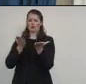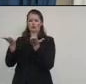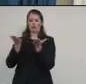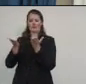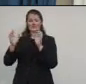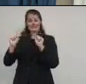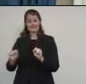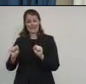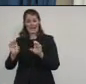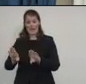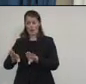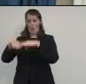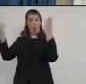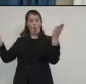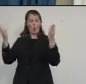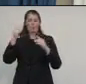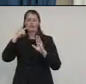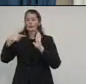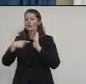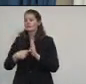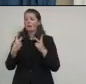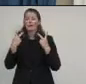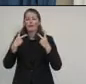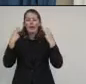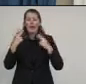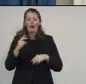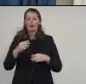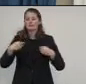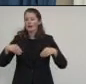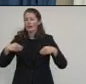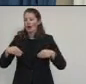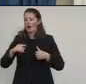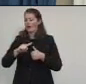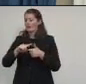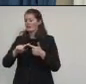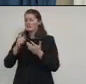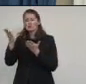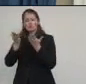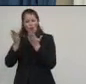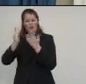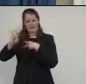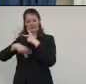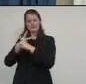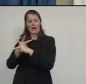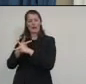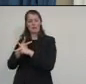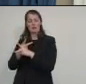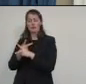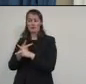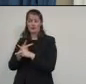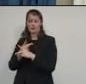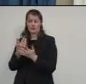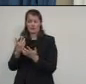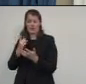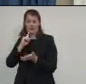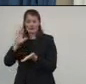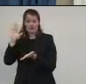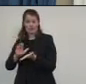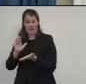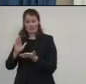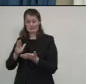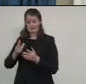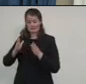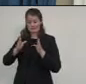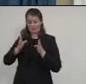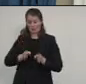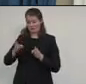possible. If we can get all 17 counties to submit their information and their trajectory continues to go down, that's certainly something. Nobody wants to open up